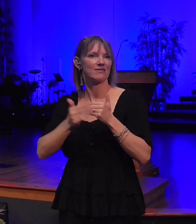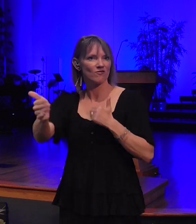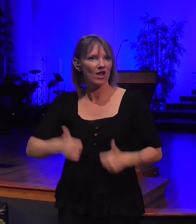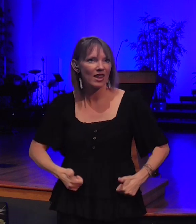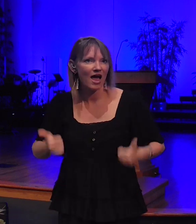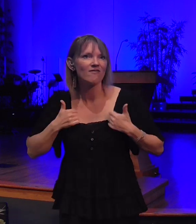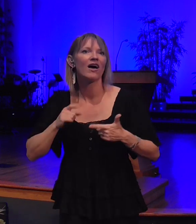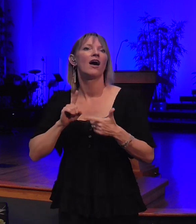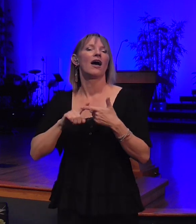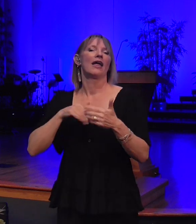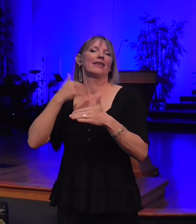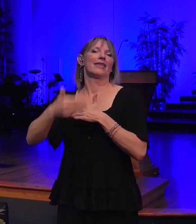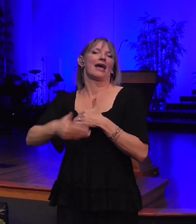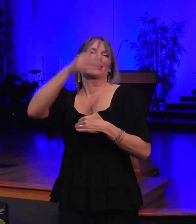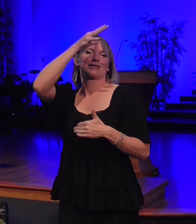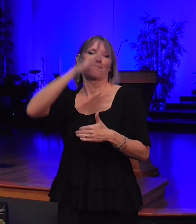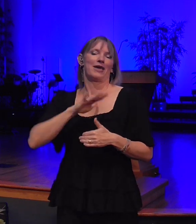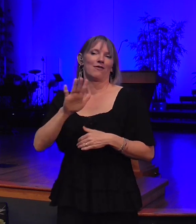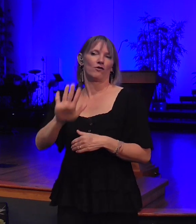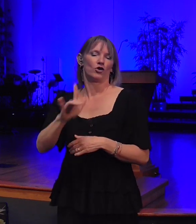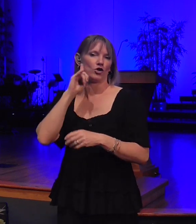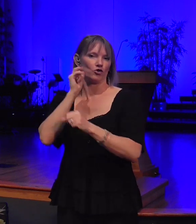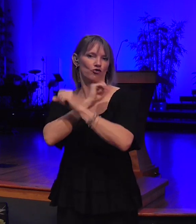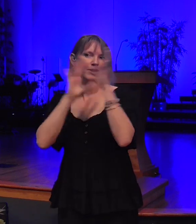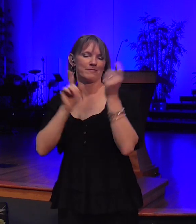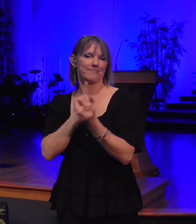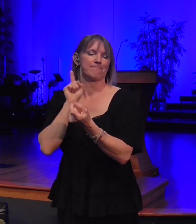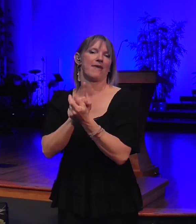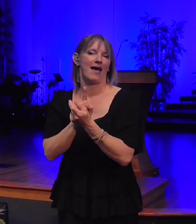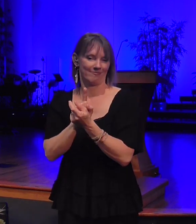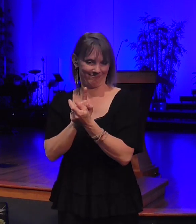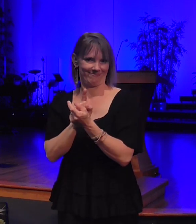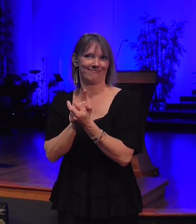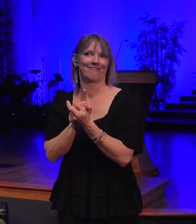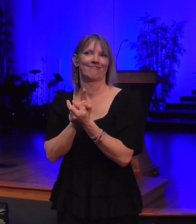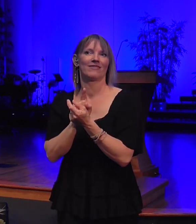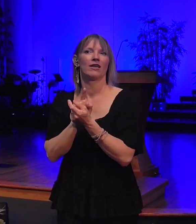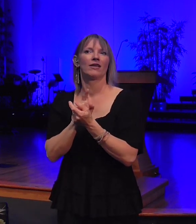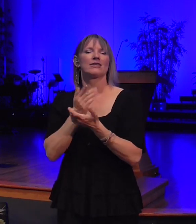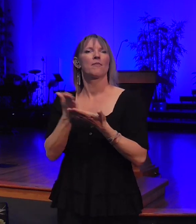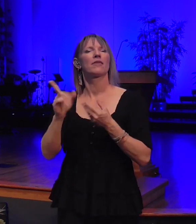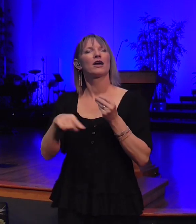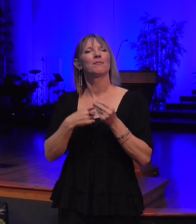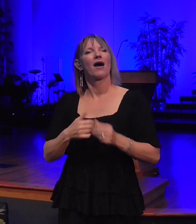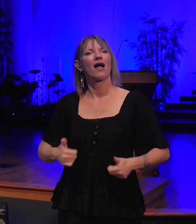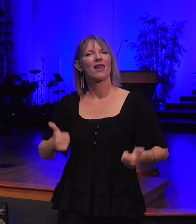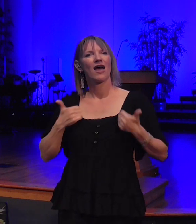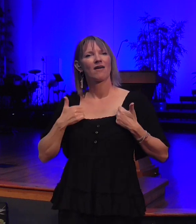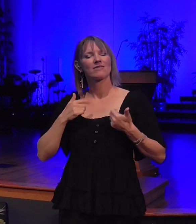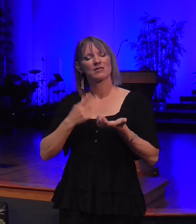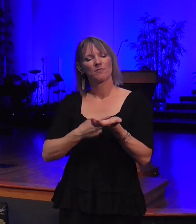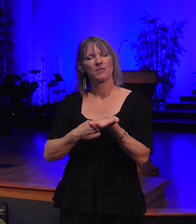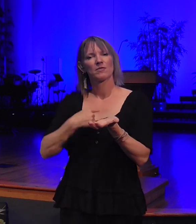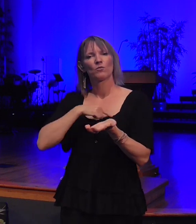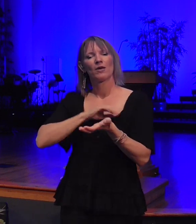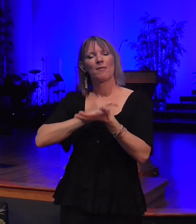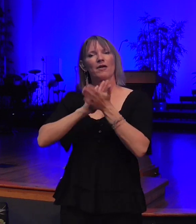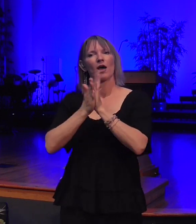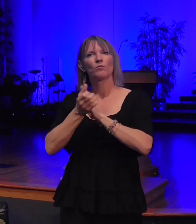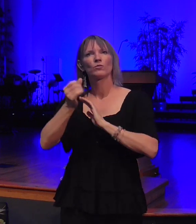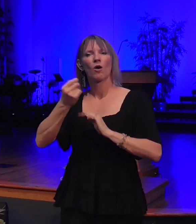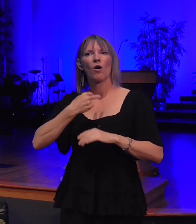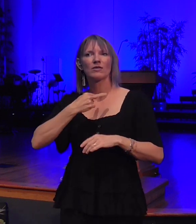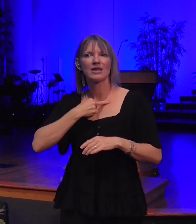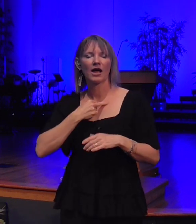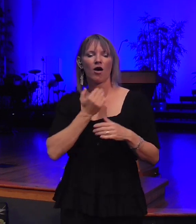man of her dreams. And one of the things about life is we can sometimes get so caught up in the little mind